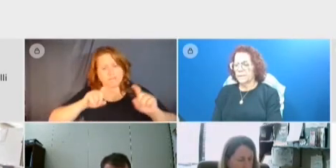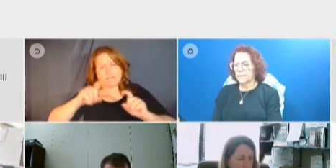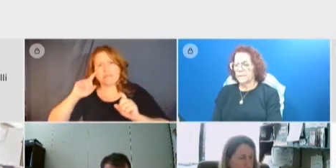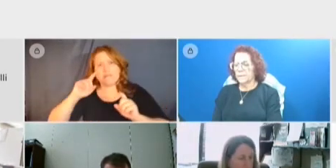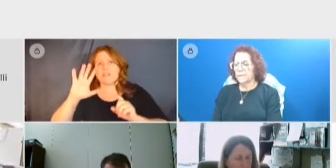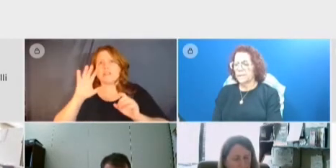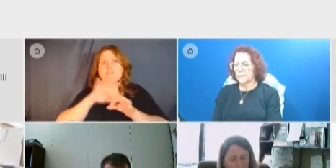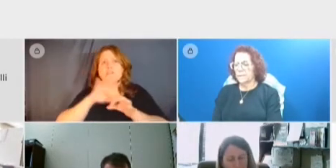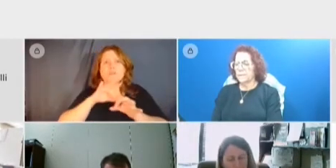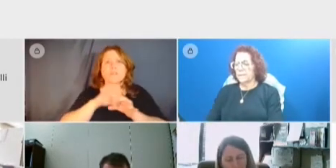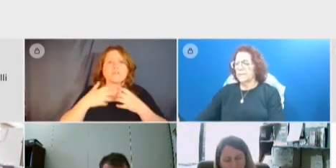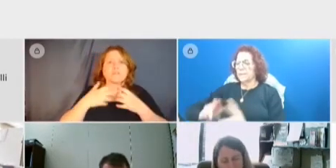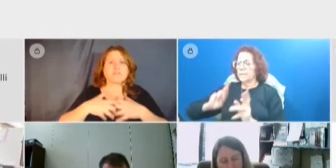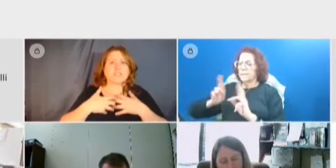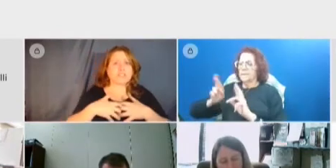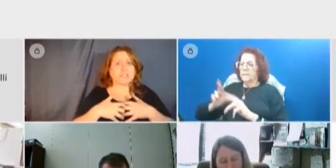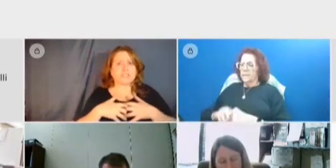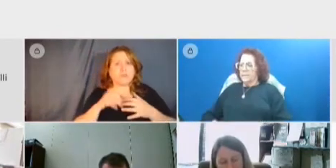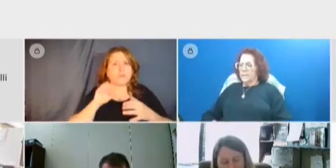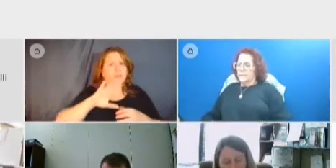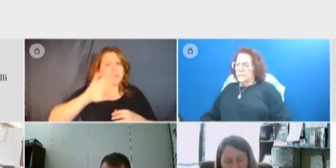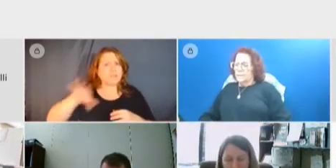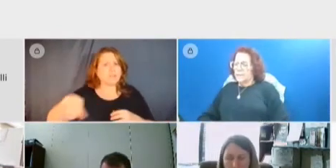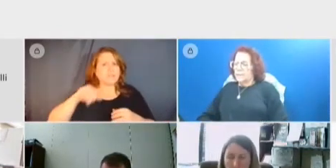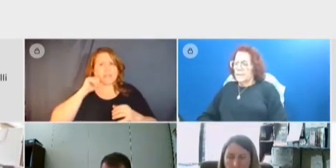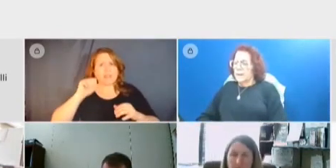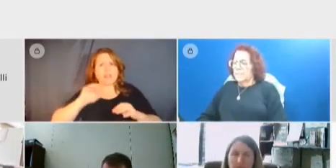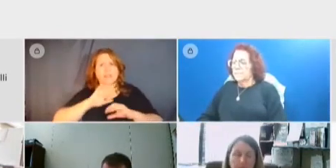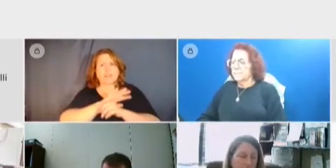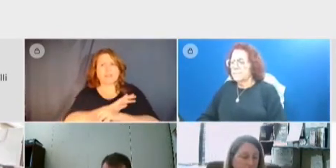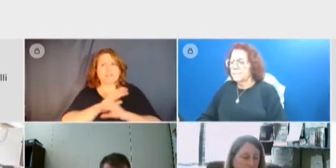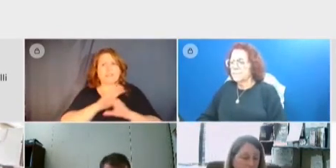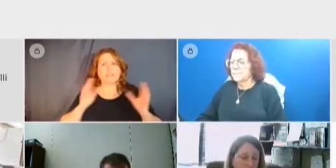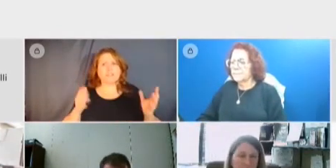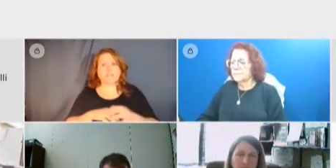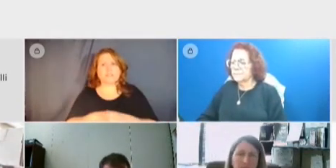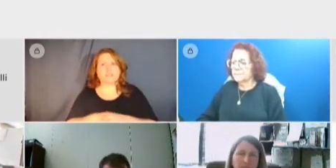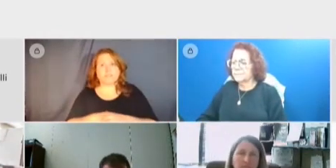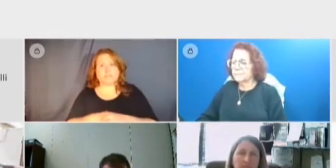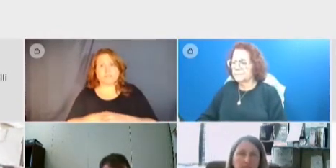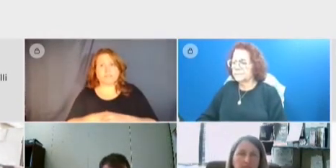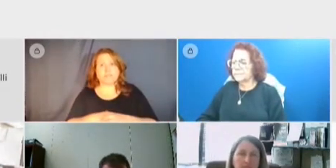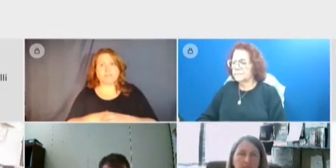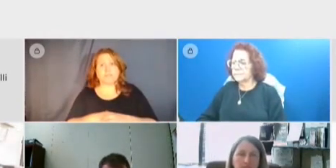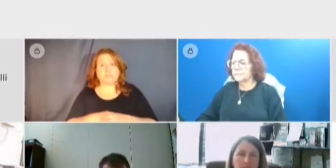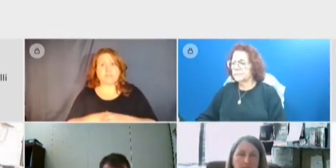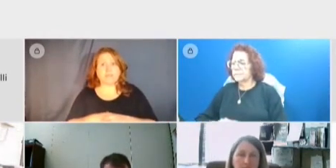That being said, I think that pretty much covers it for my unit report, unless Brendan, you wanted to add anything.